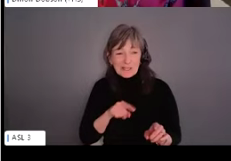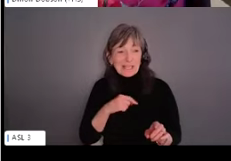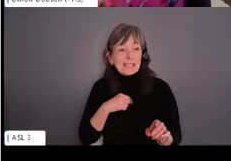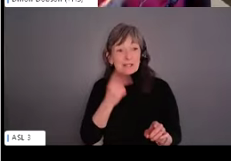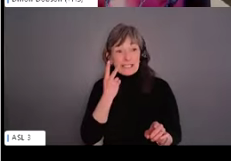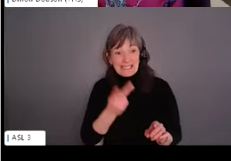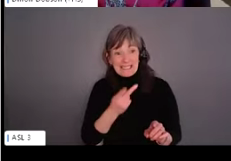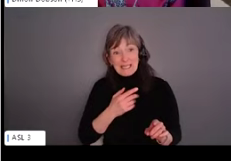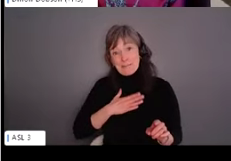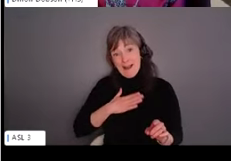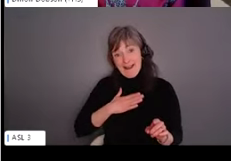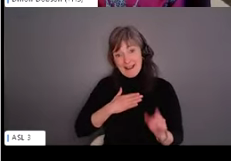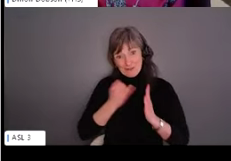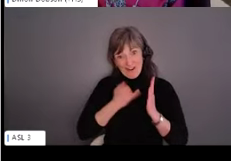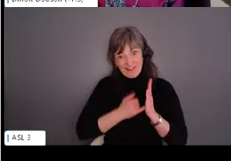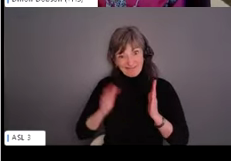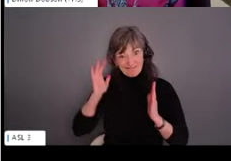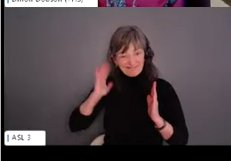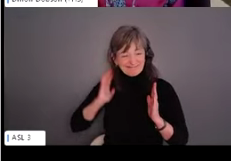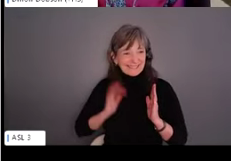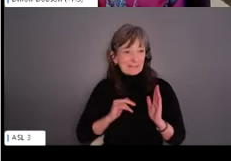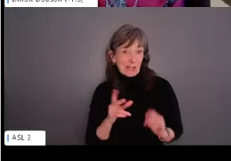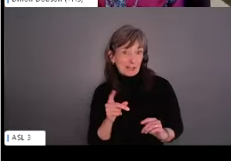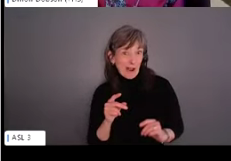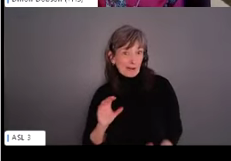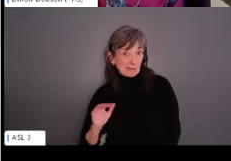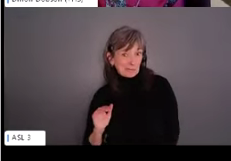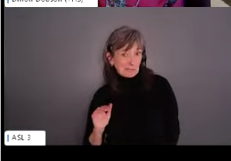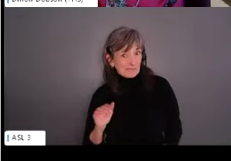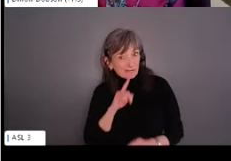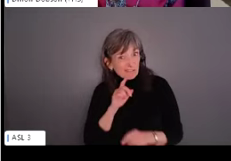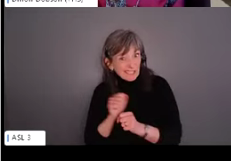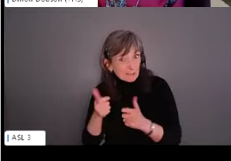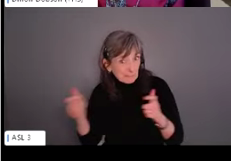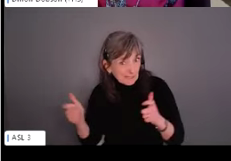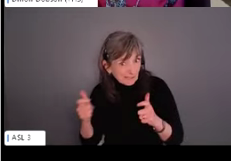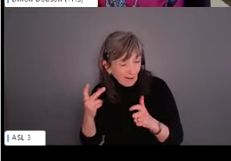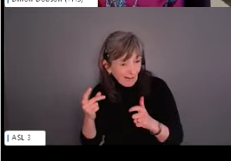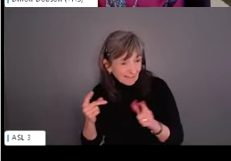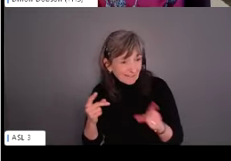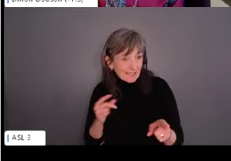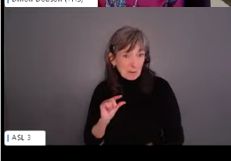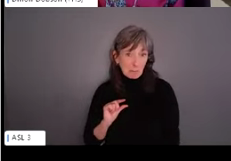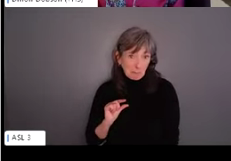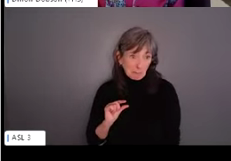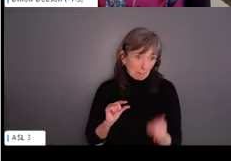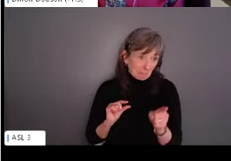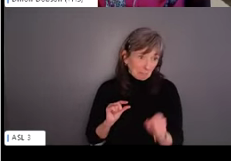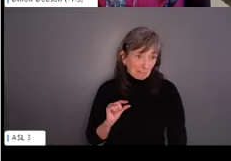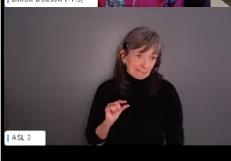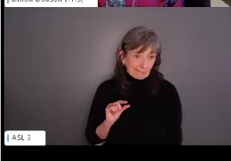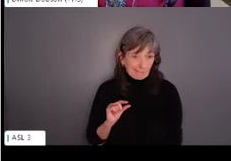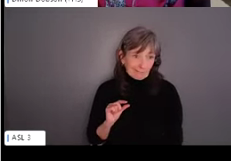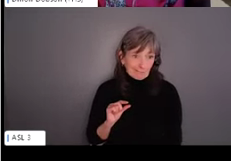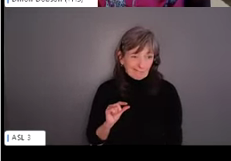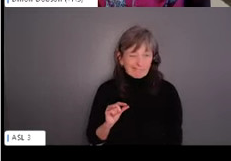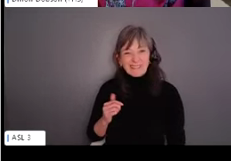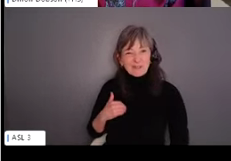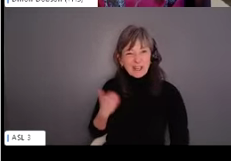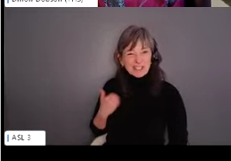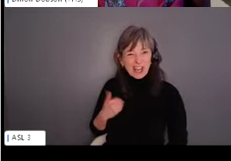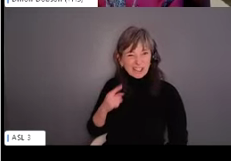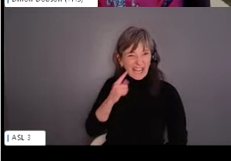can see my little dog in the bottom of the picture. He was actually a really big dog, so I mean, I think proportions were a little bit tough for me when I was